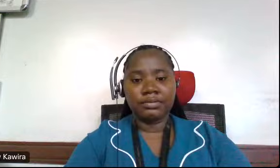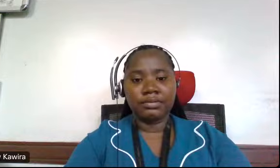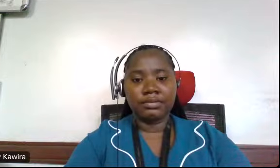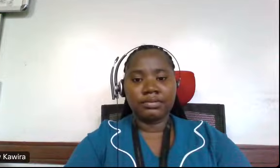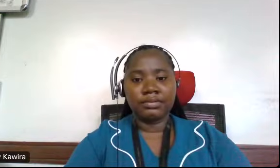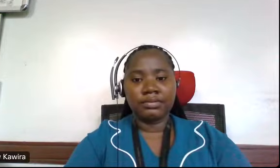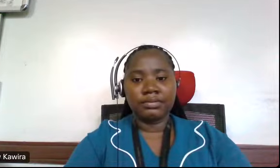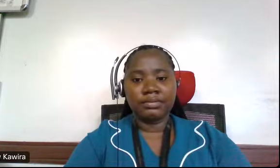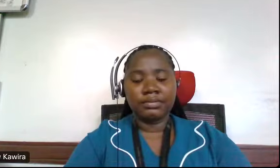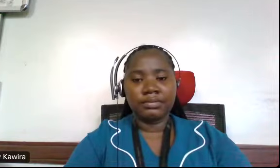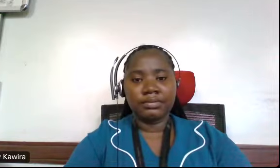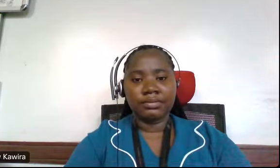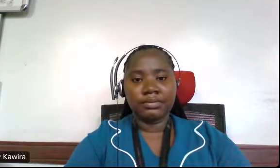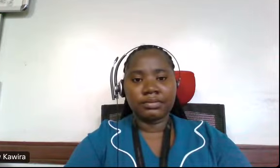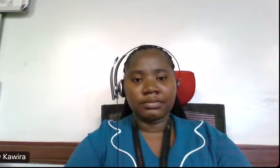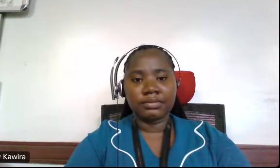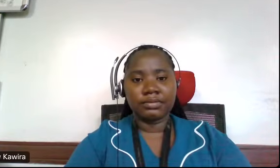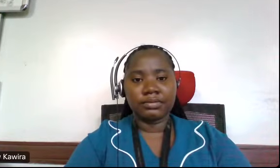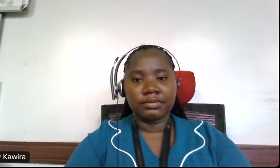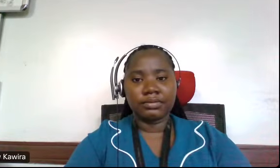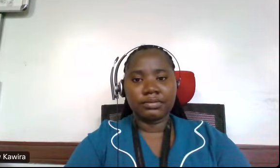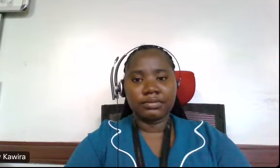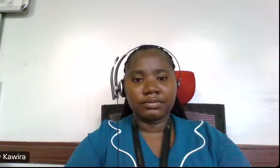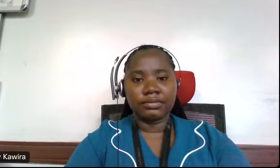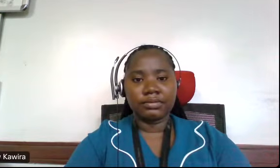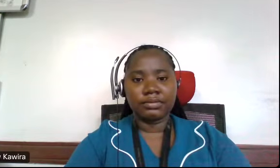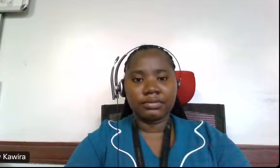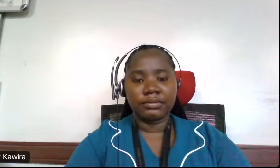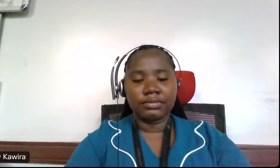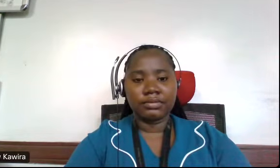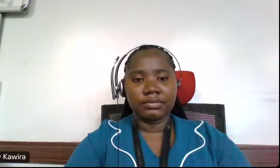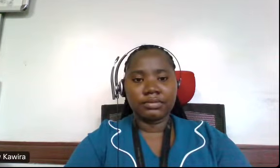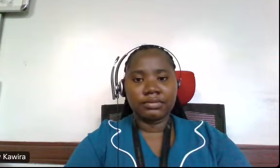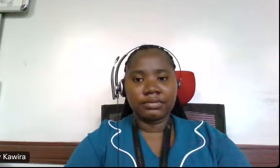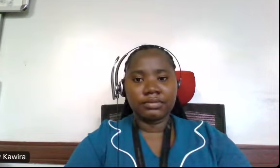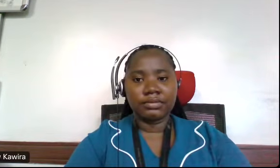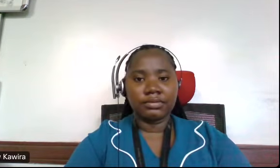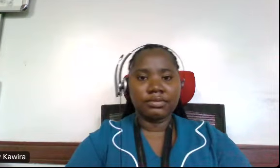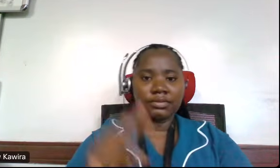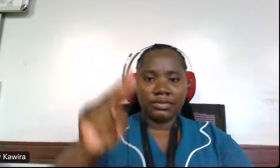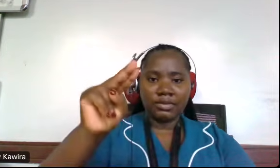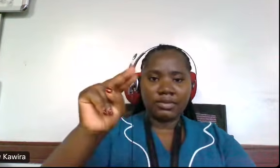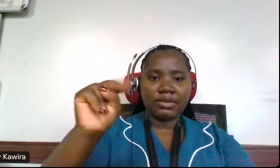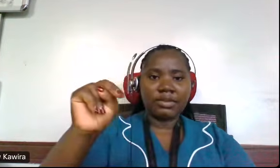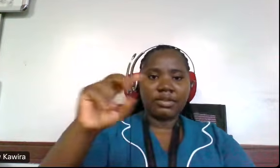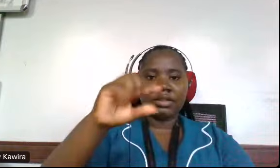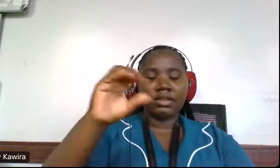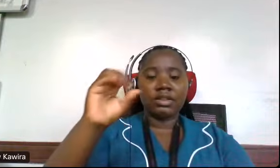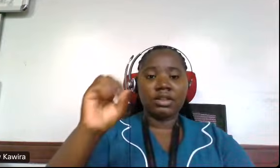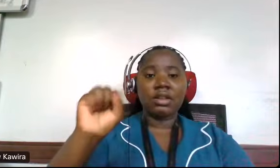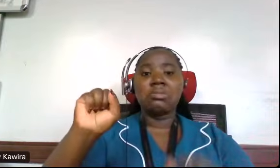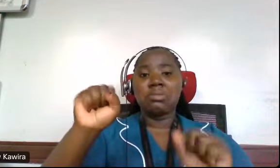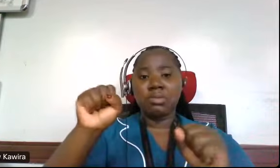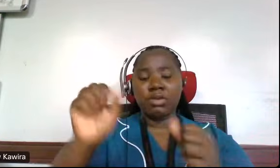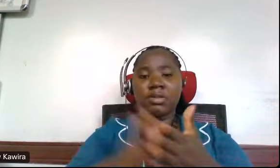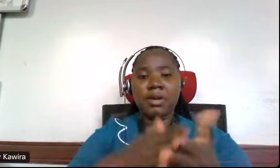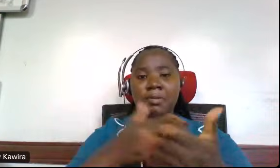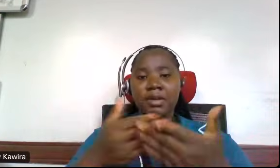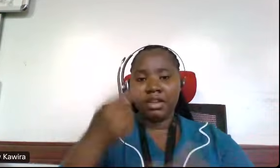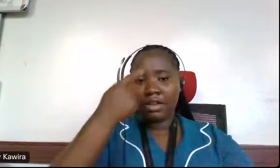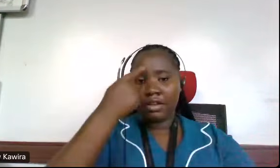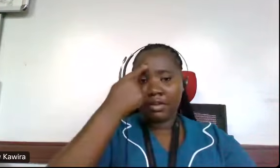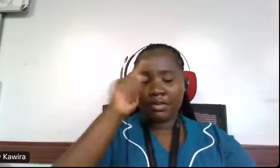so Dorka, for that, the NGO can still apply for eTIMS either on eCitizen or on